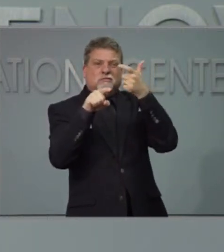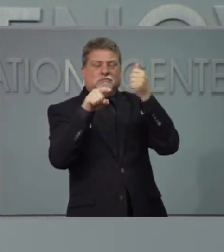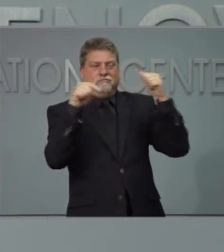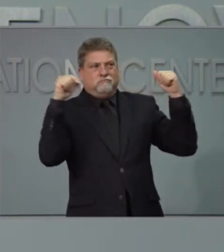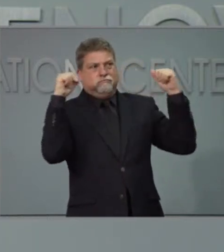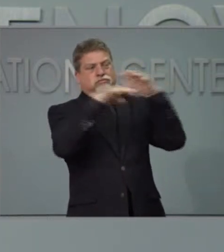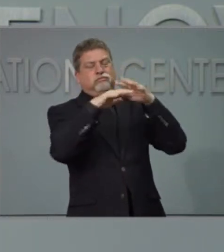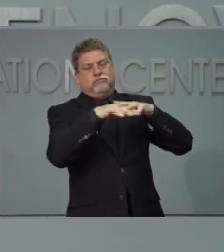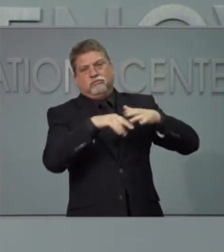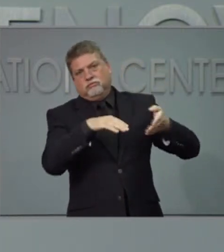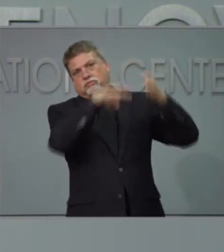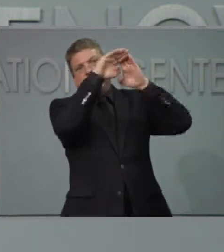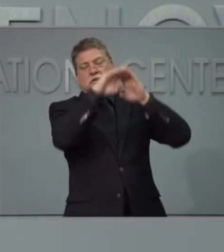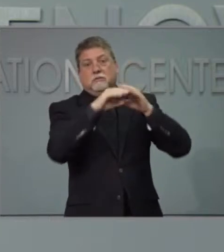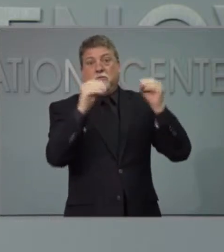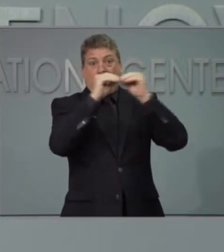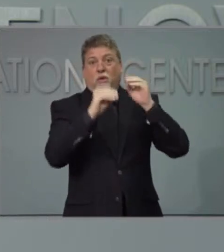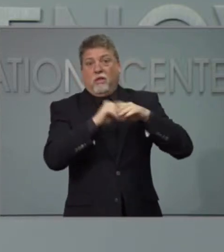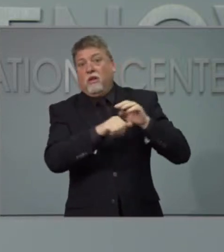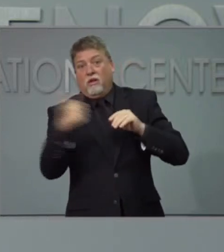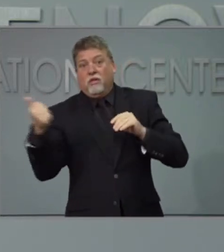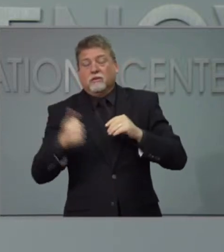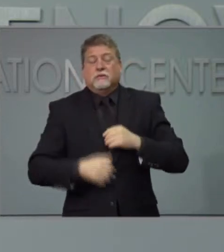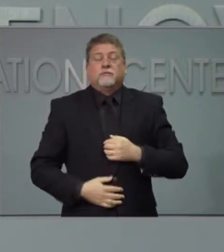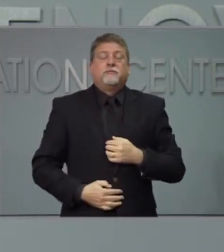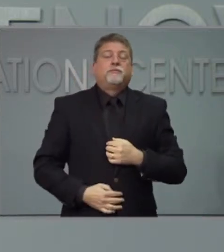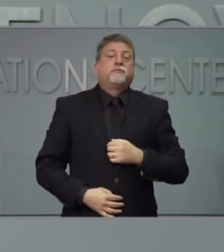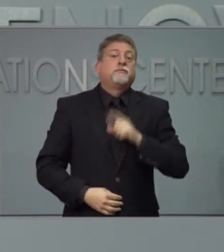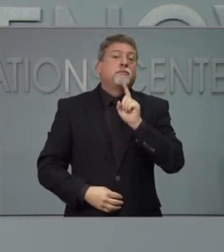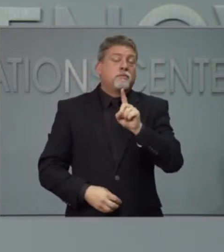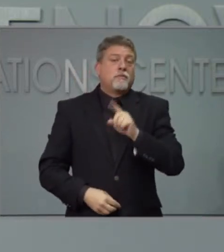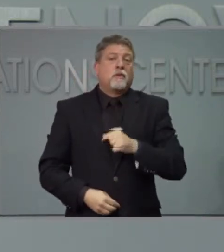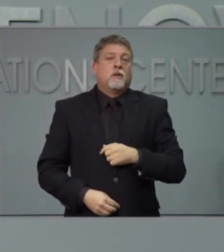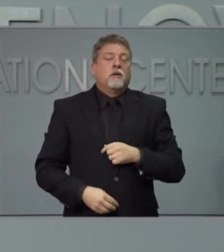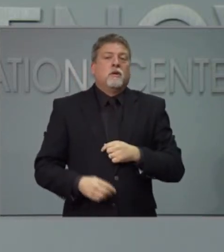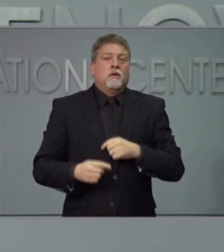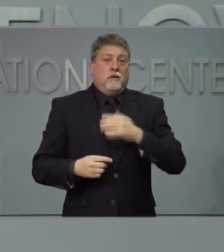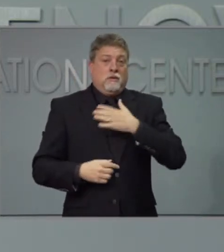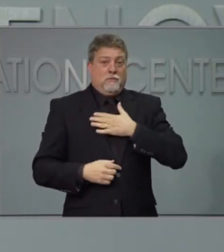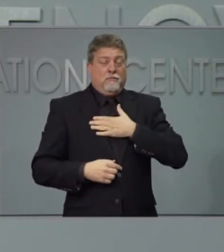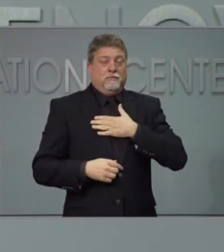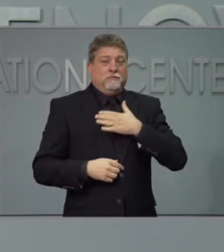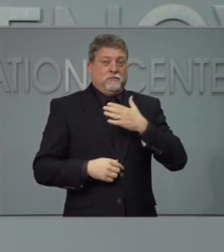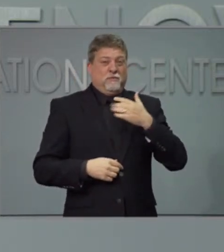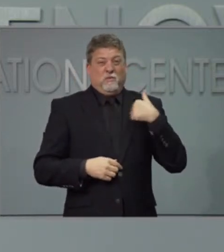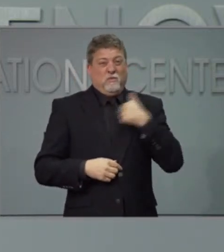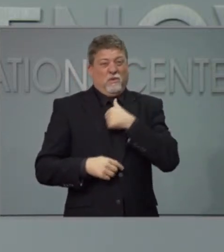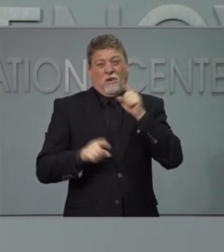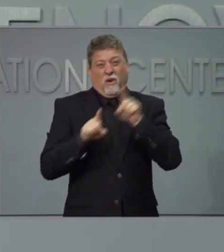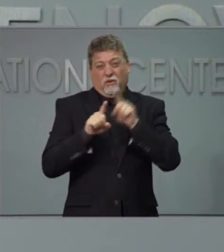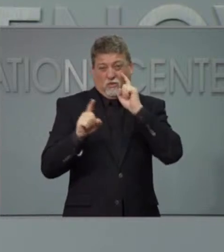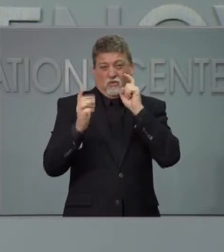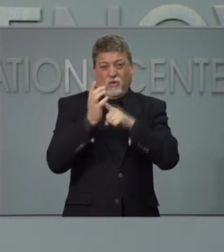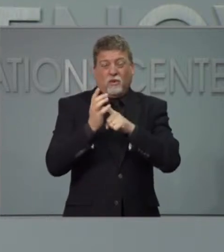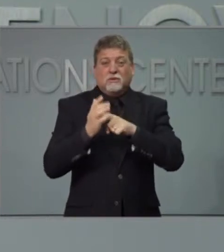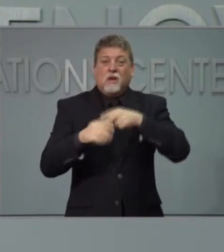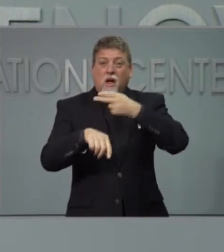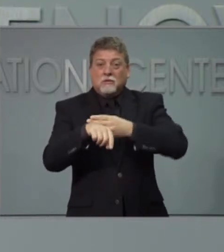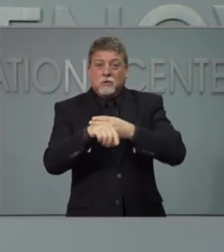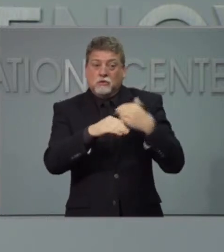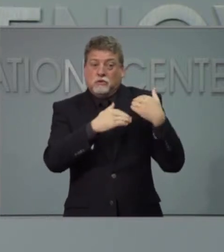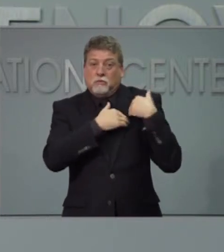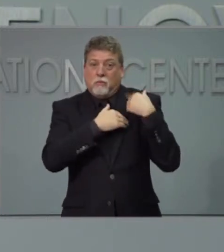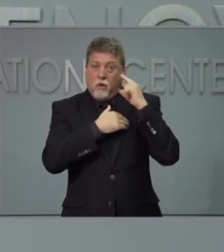just COVID. We recognize that they are serving many, many healthcare needs of our citizens across the state, and we wanted